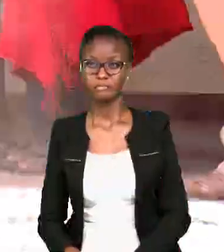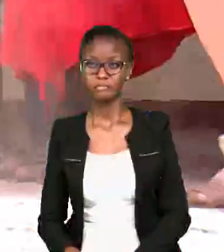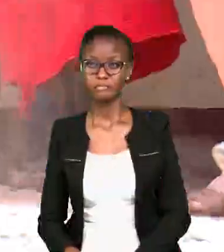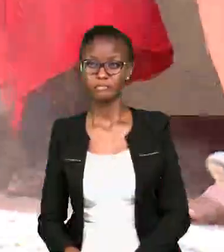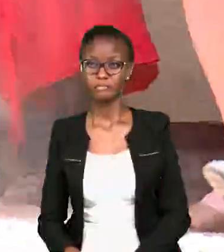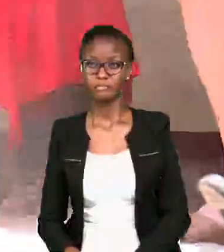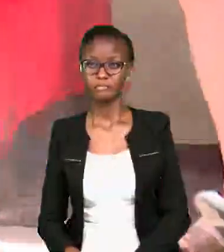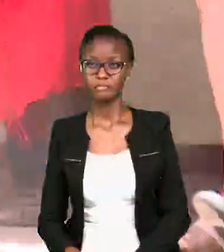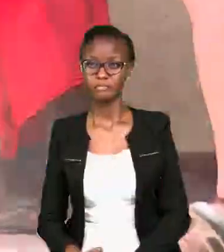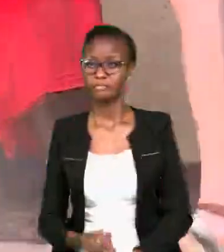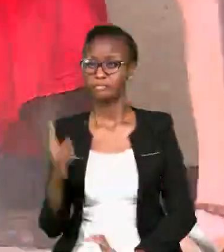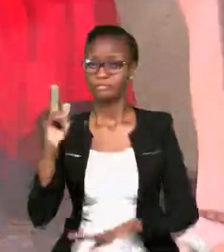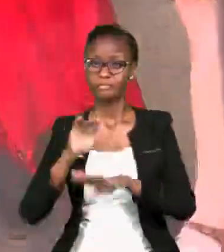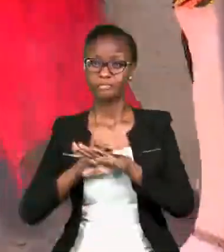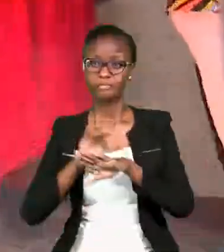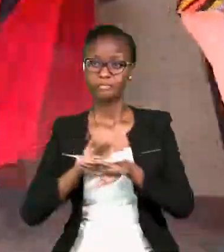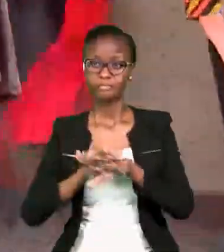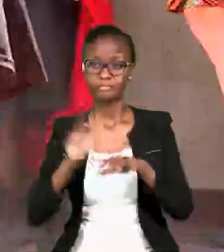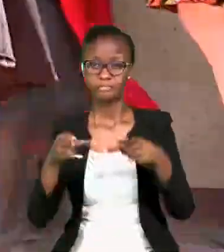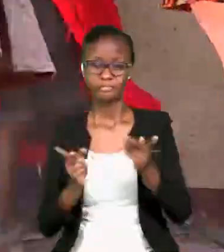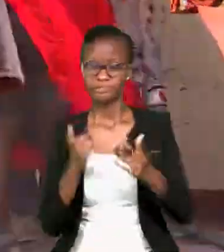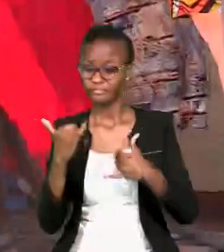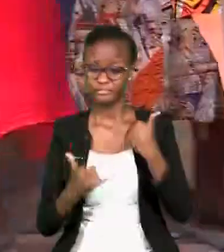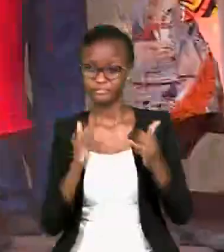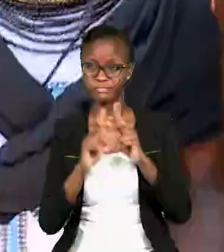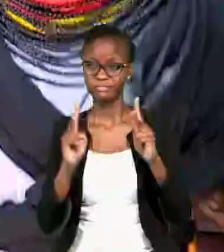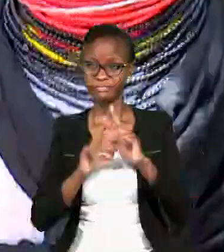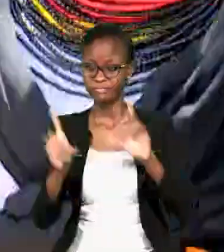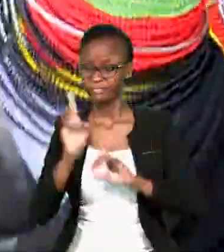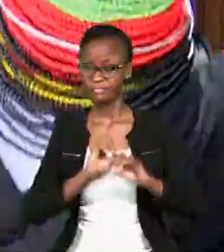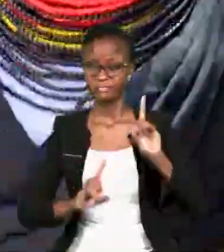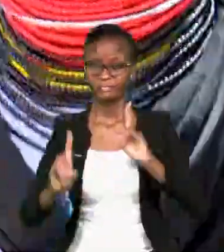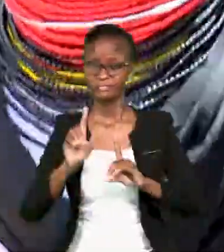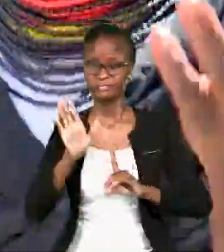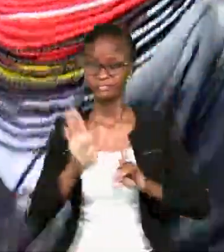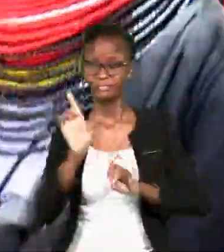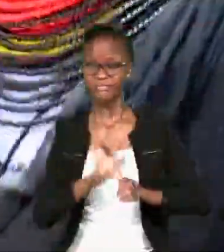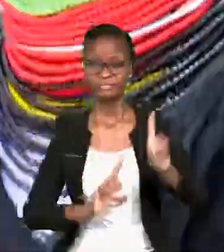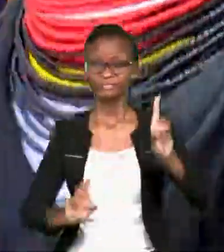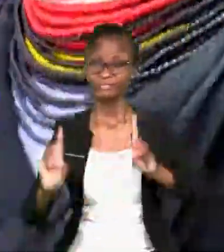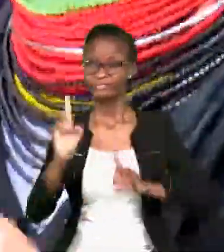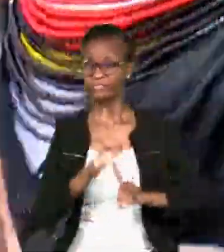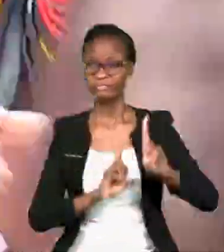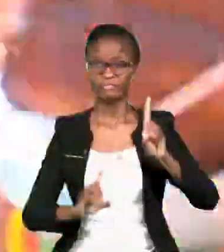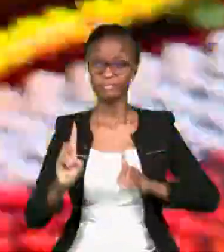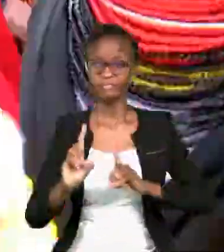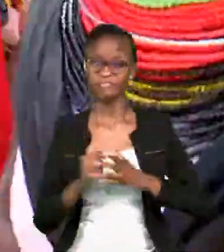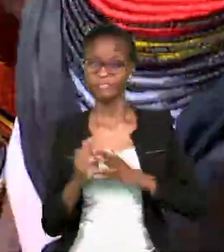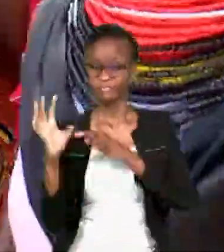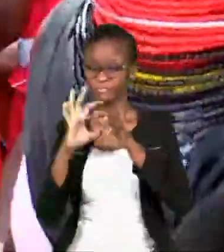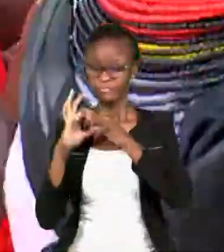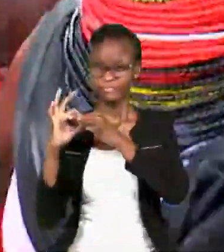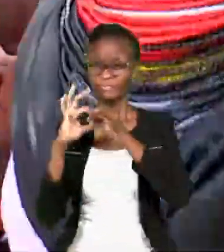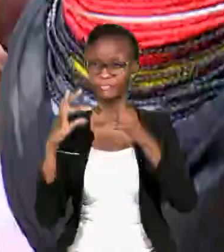A joyous and blissful atmosphere is filled with hope of its own kind. Women dance their hearts out, dressed in cultural